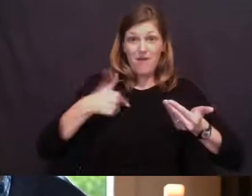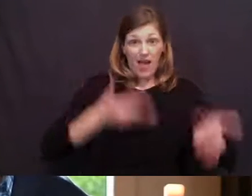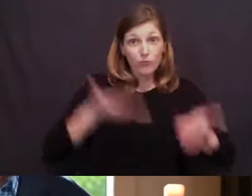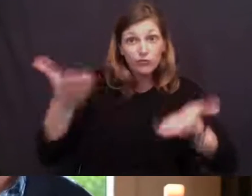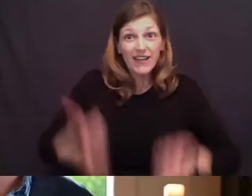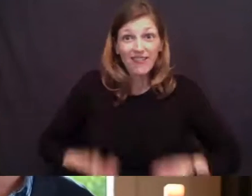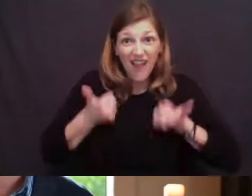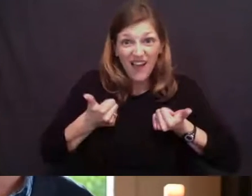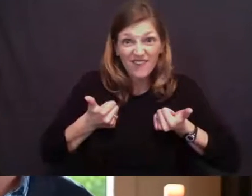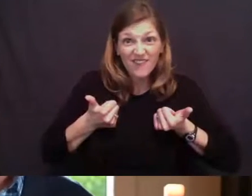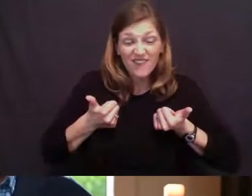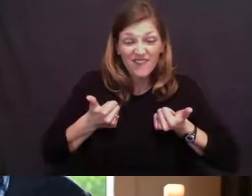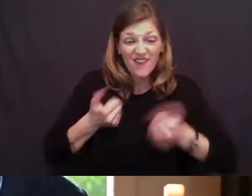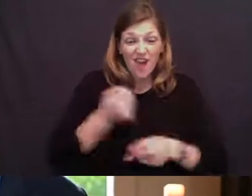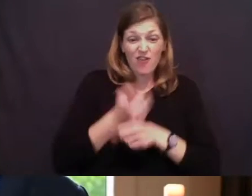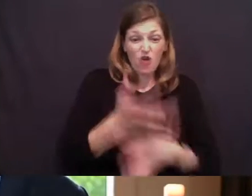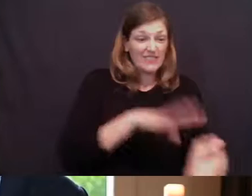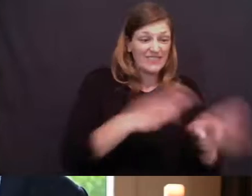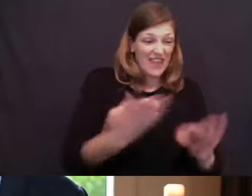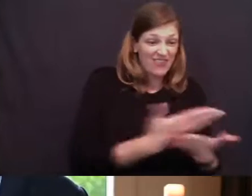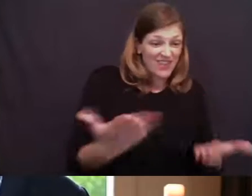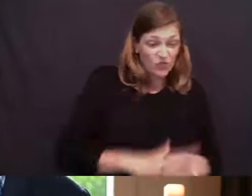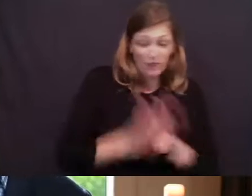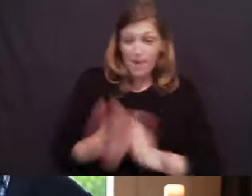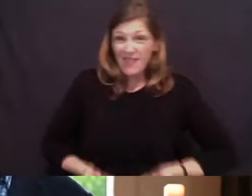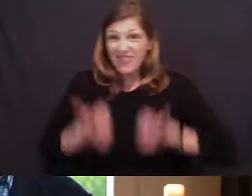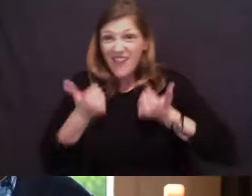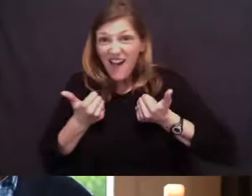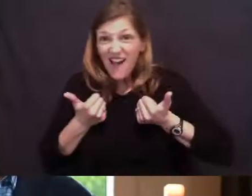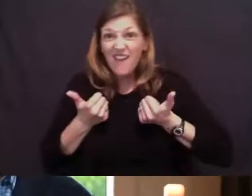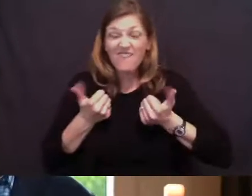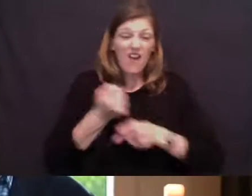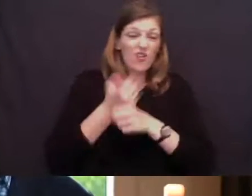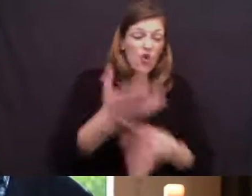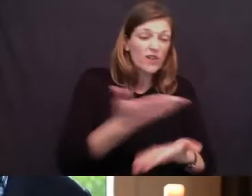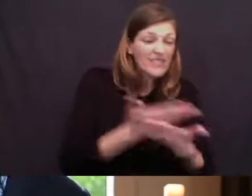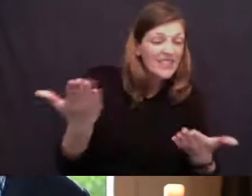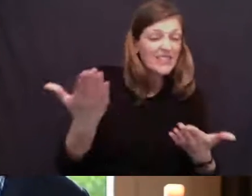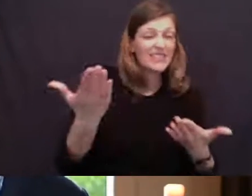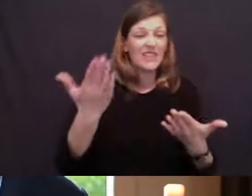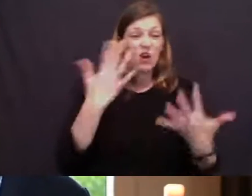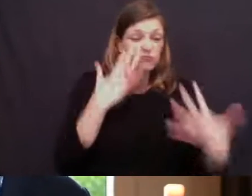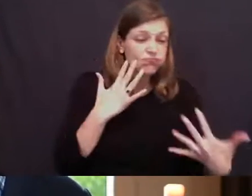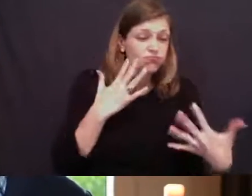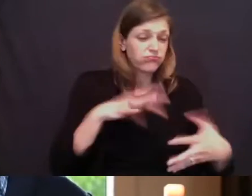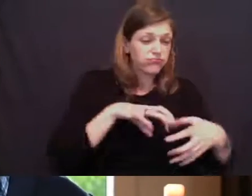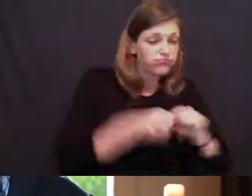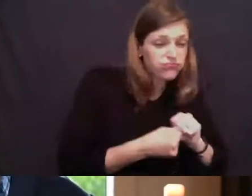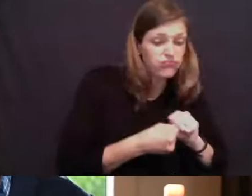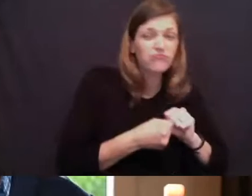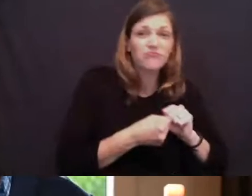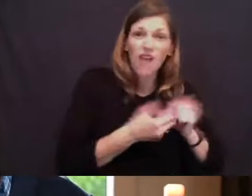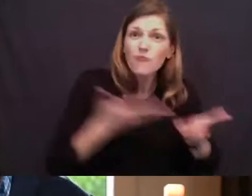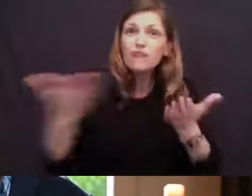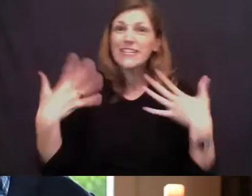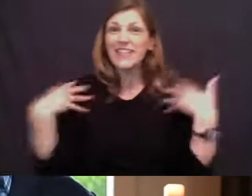I turn dead things into life. I turn things that are bleak and broken, and I bring healing and restoration. I am the